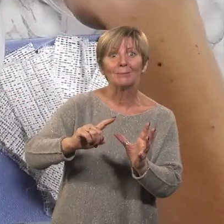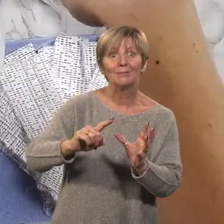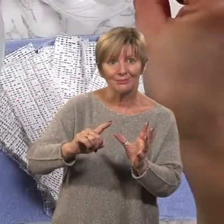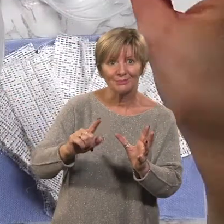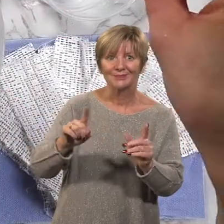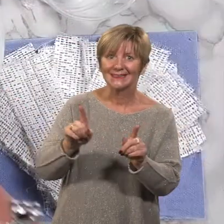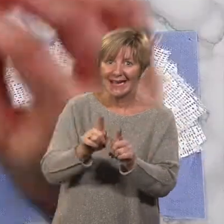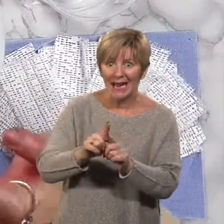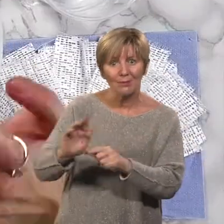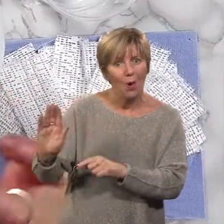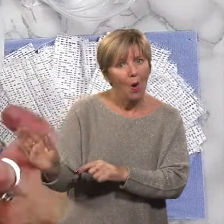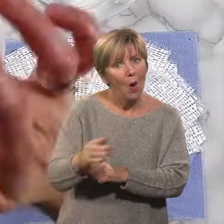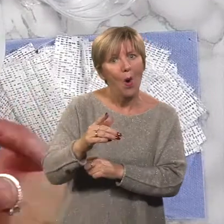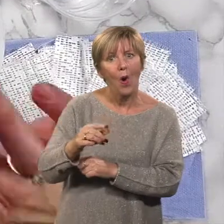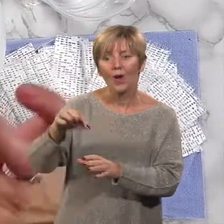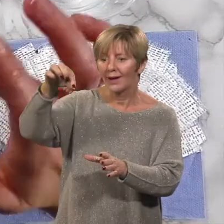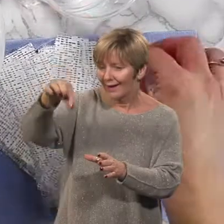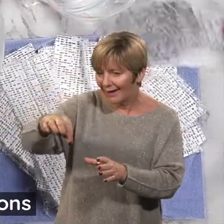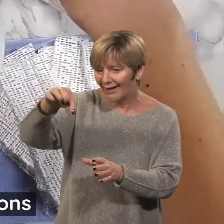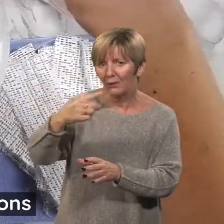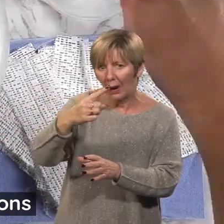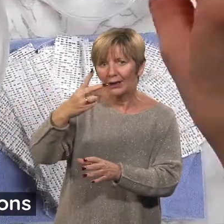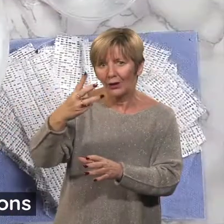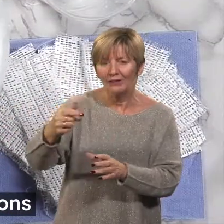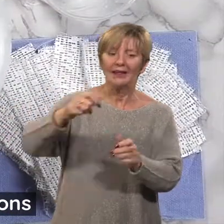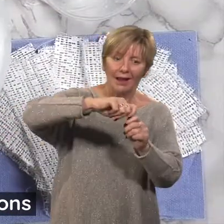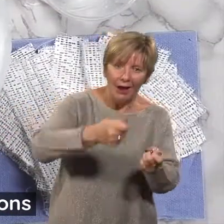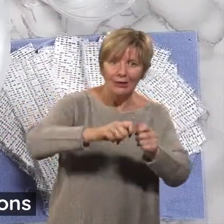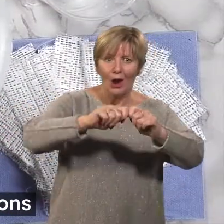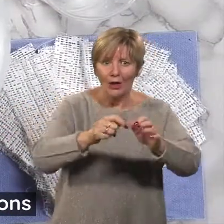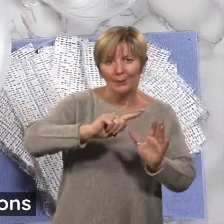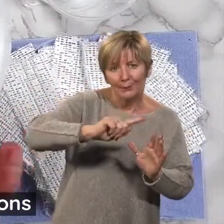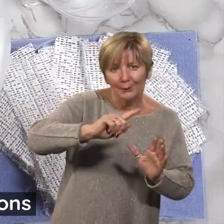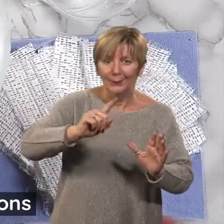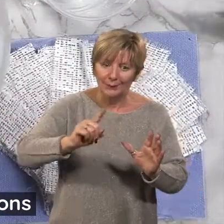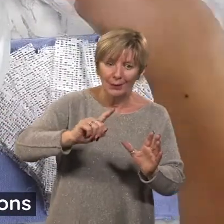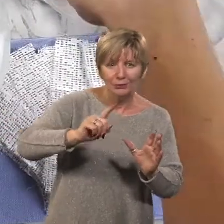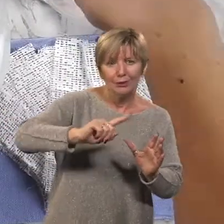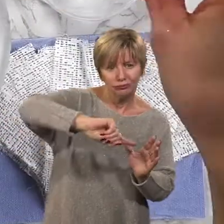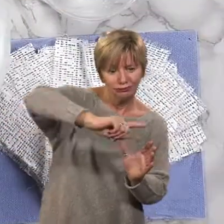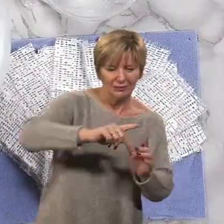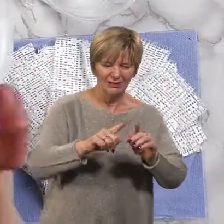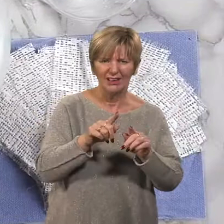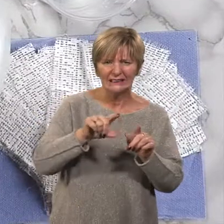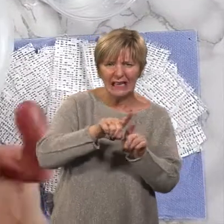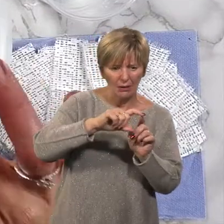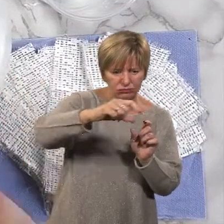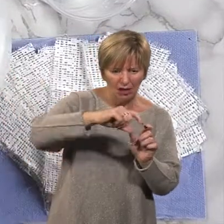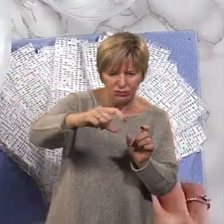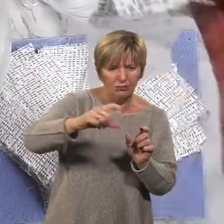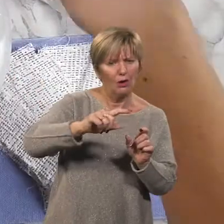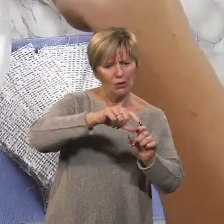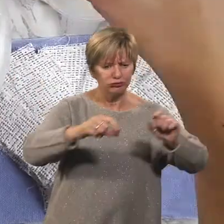Now repeat this process with other strips of Modroc, layering the strips in different directions until the top half of your balloon